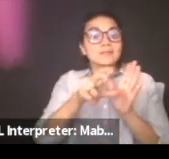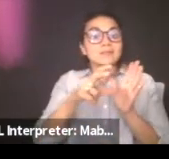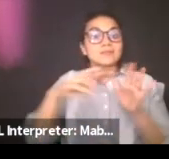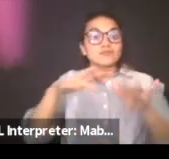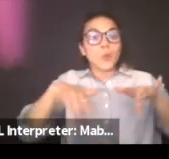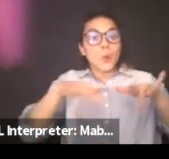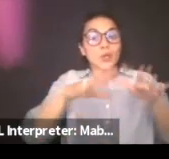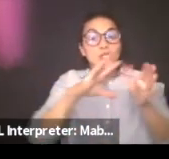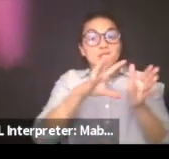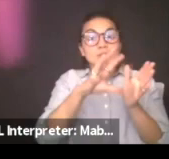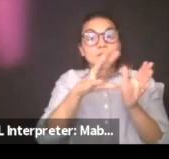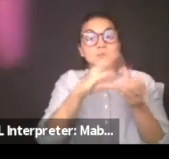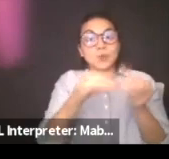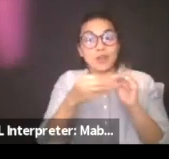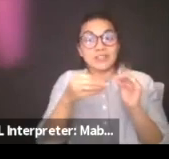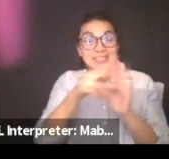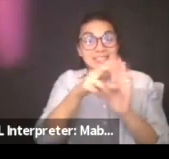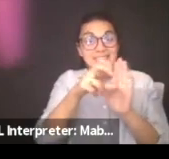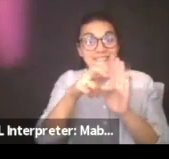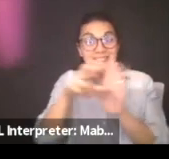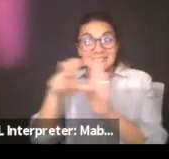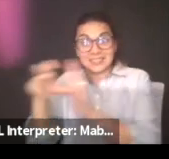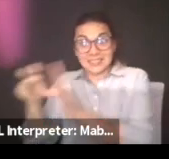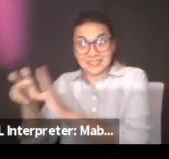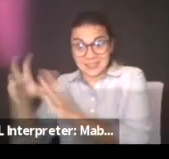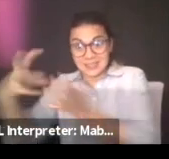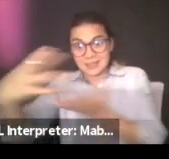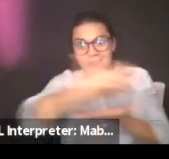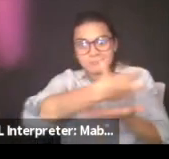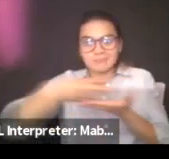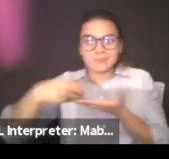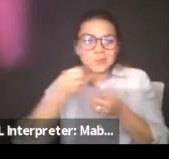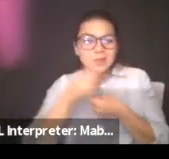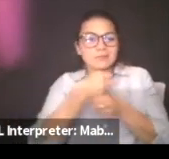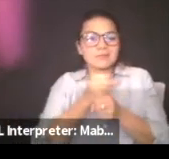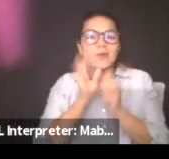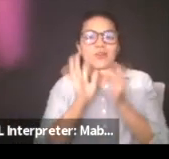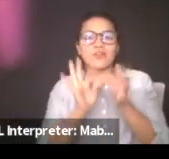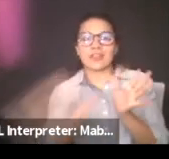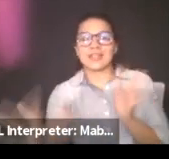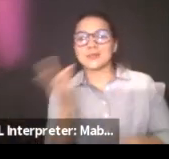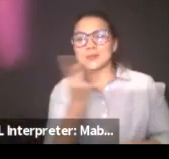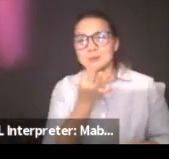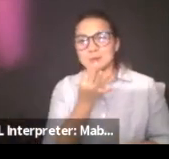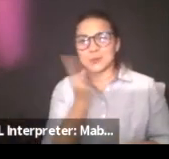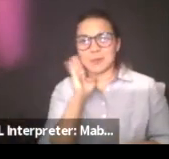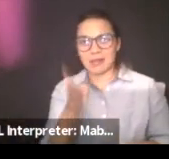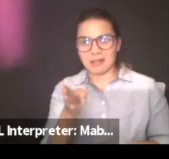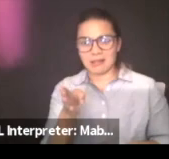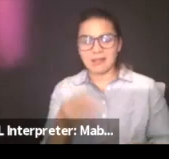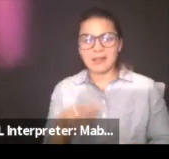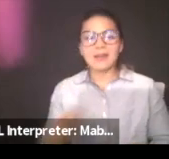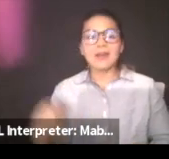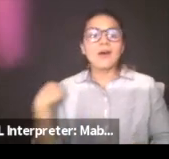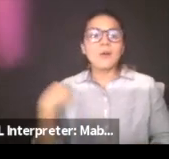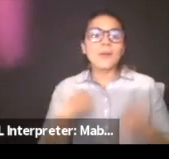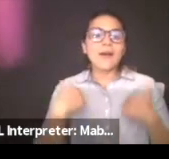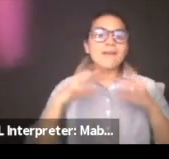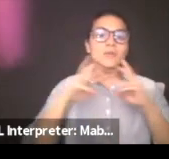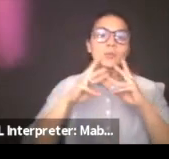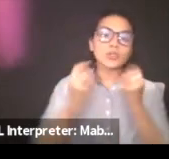healing circles and brought people together for political education webinars, somewhat like this one as well,